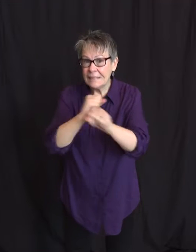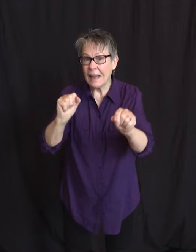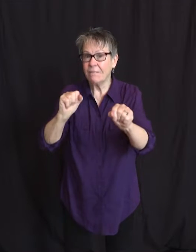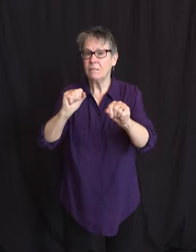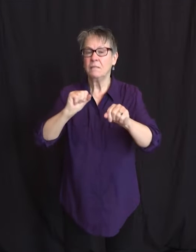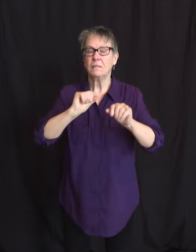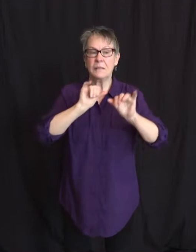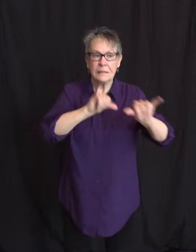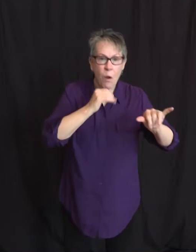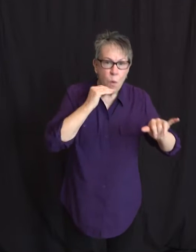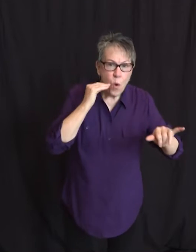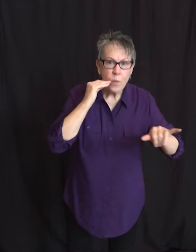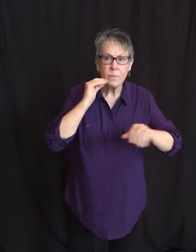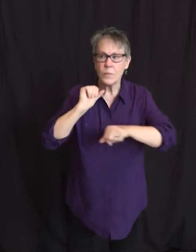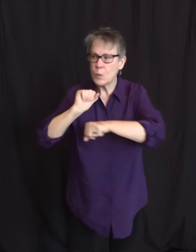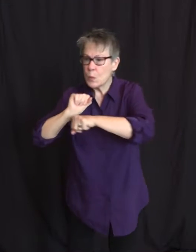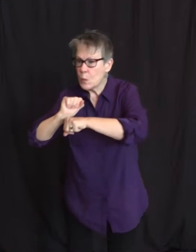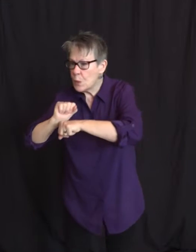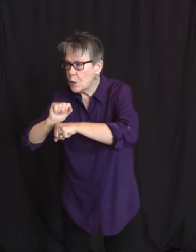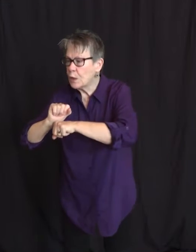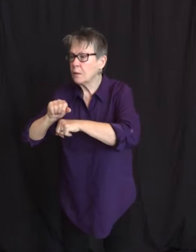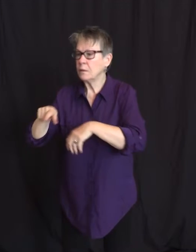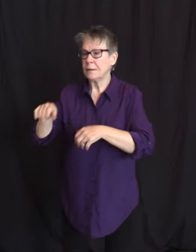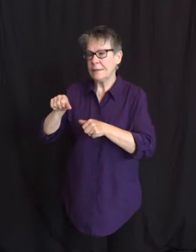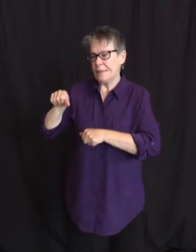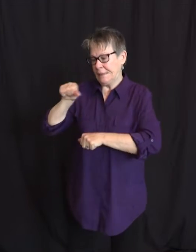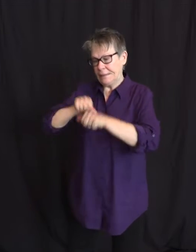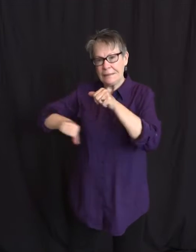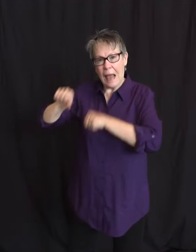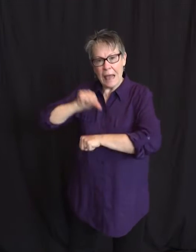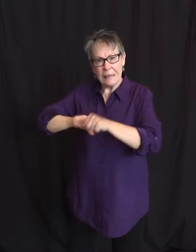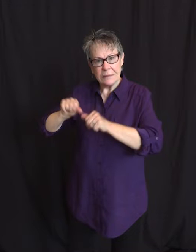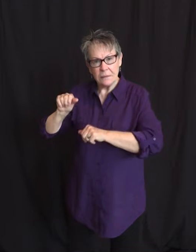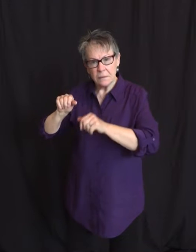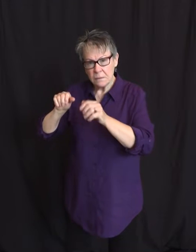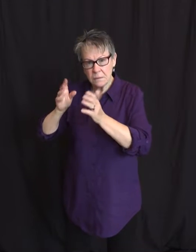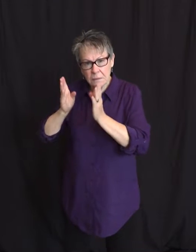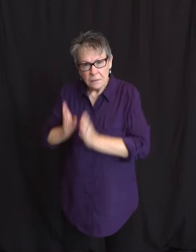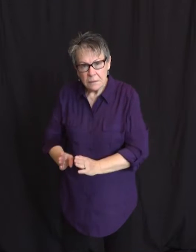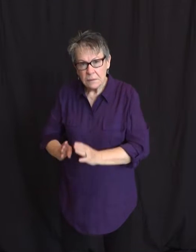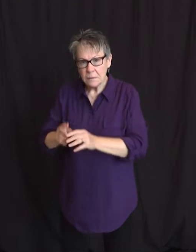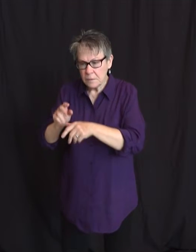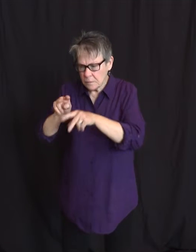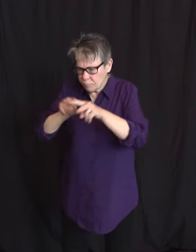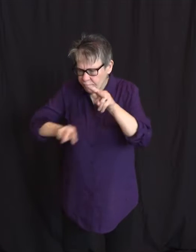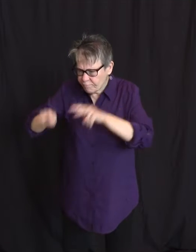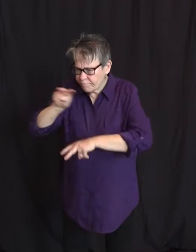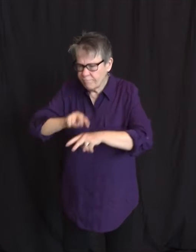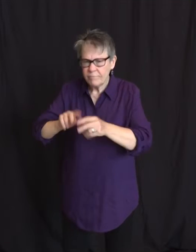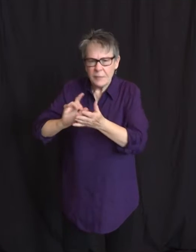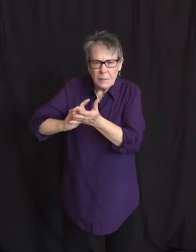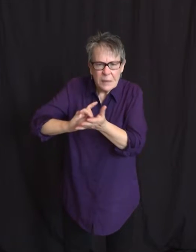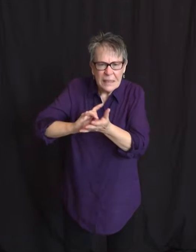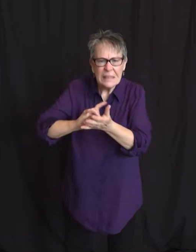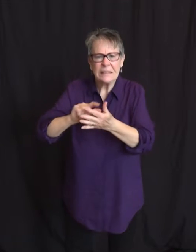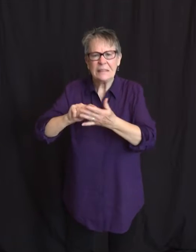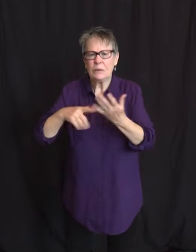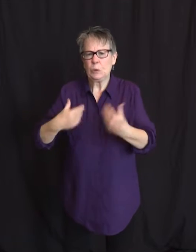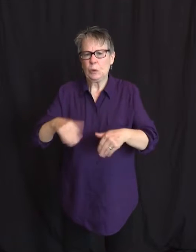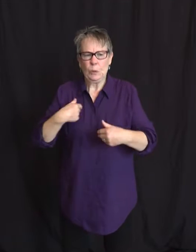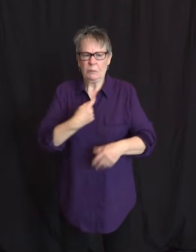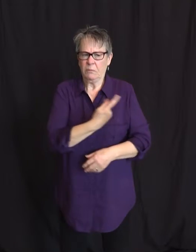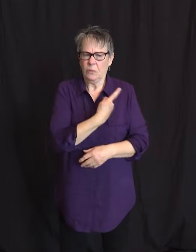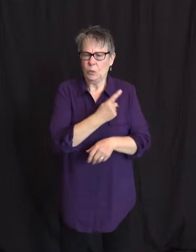and on sound public health advice. And that's what we are working on here together today.